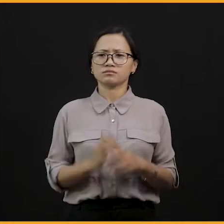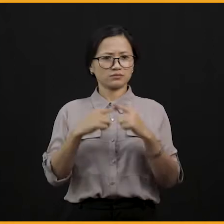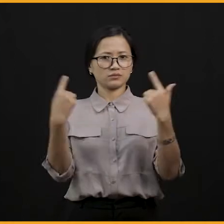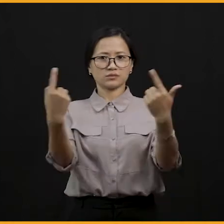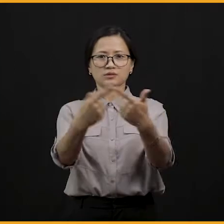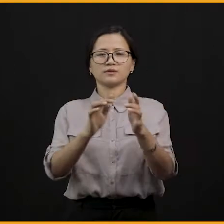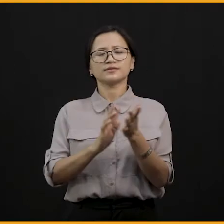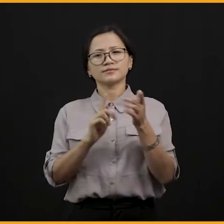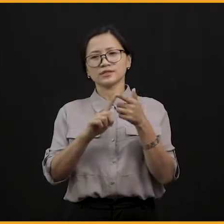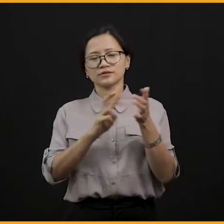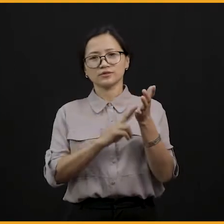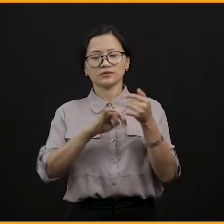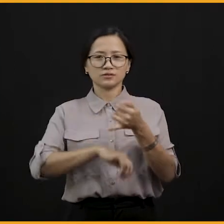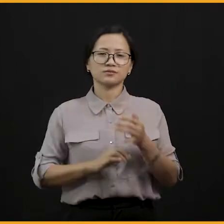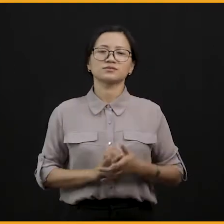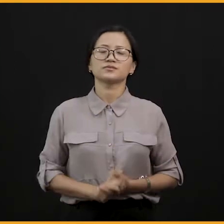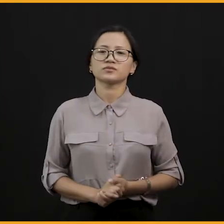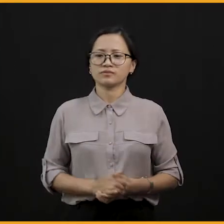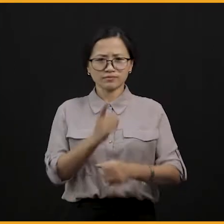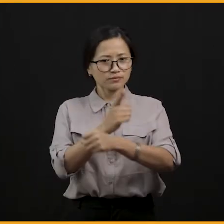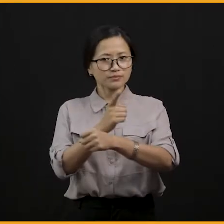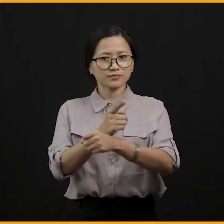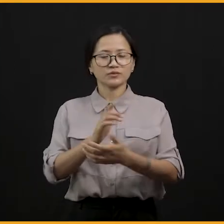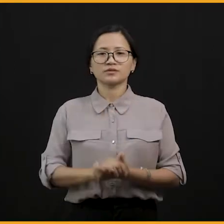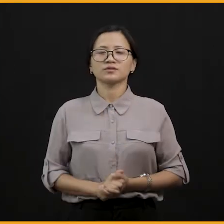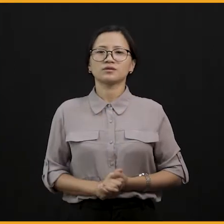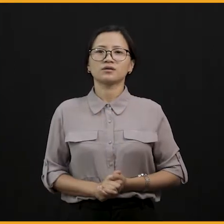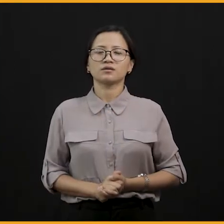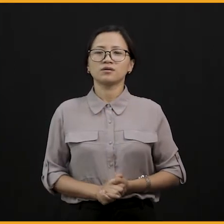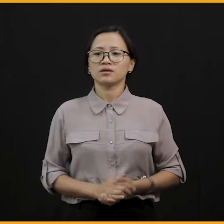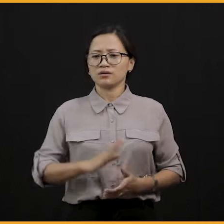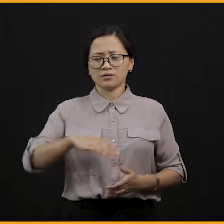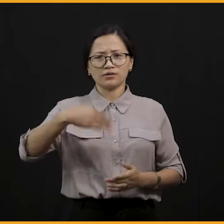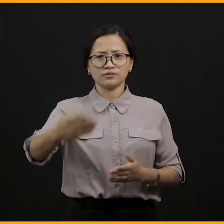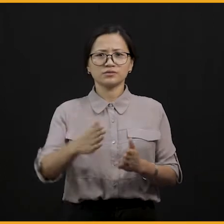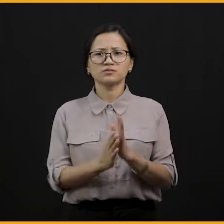in a class, let's say EVS class, the teacher, okay, suppose the teacher